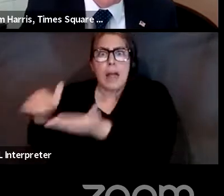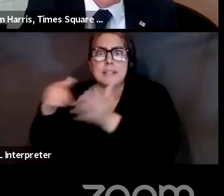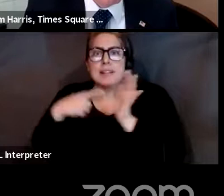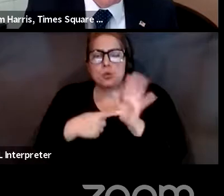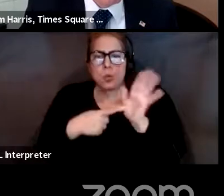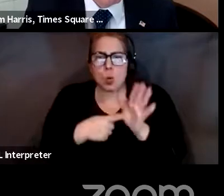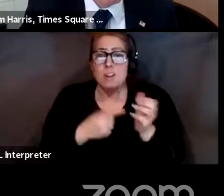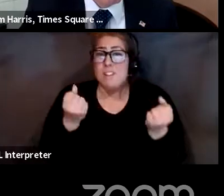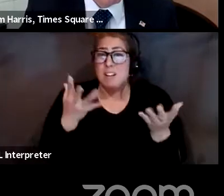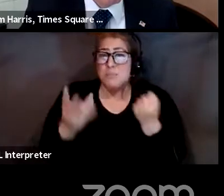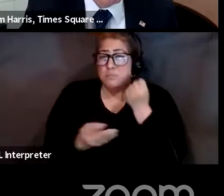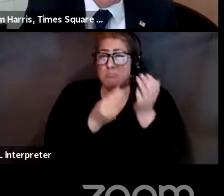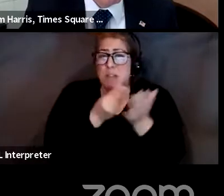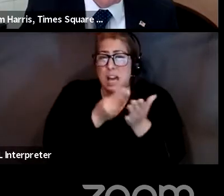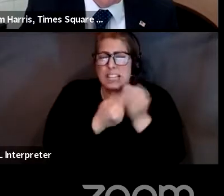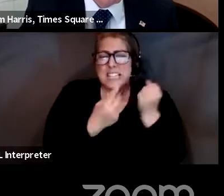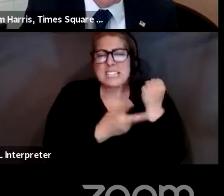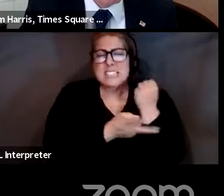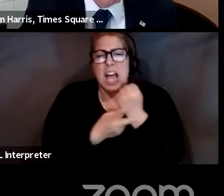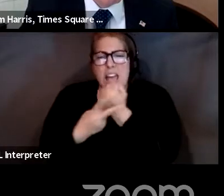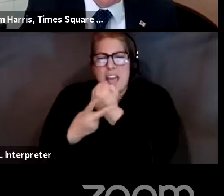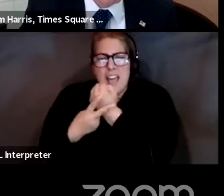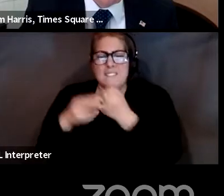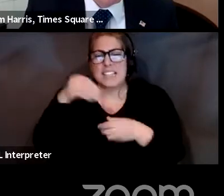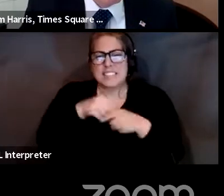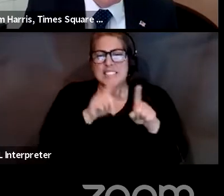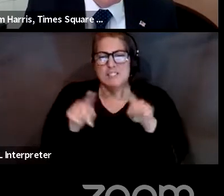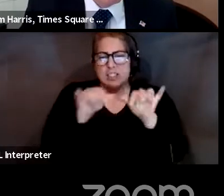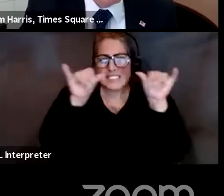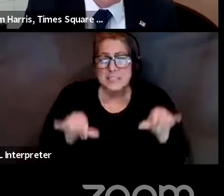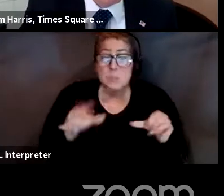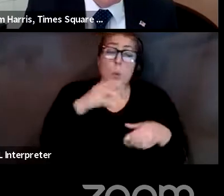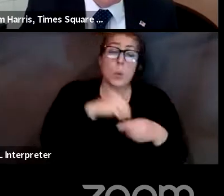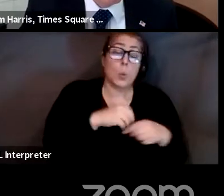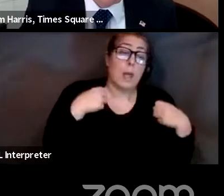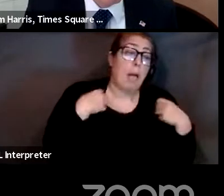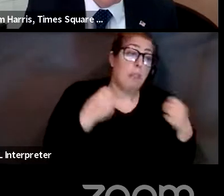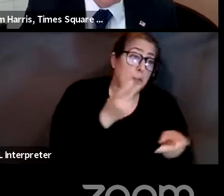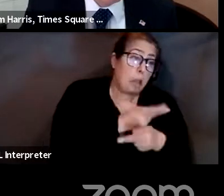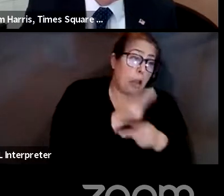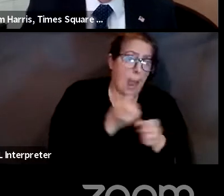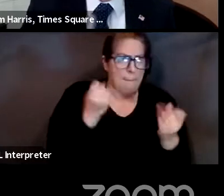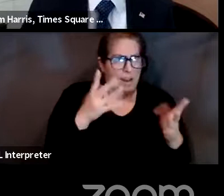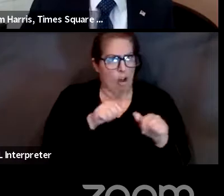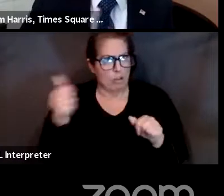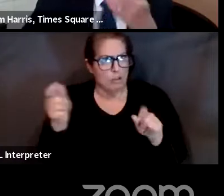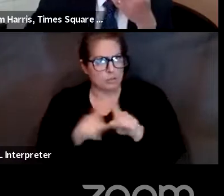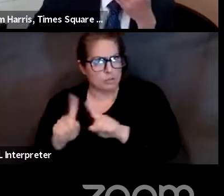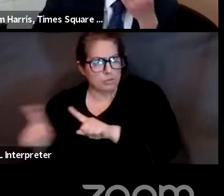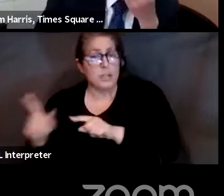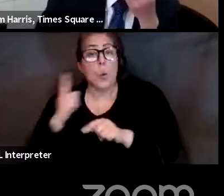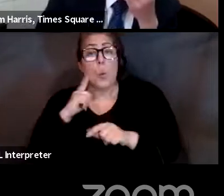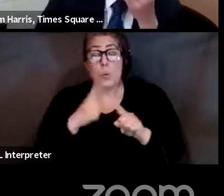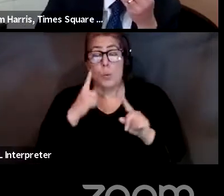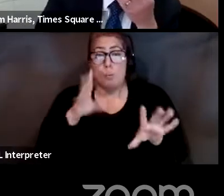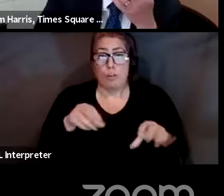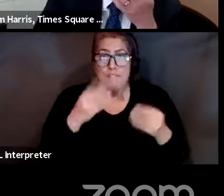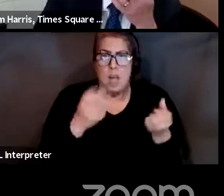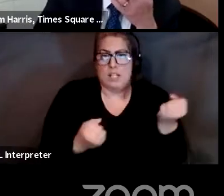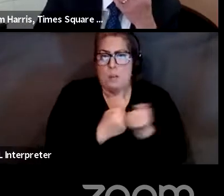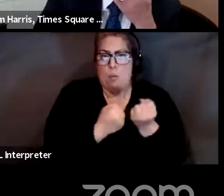of money that is saved across various systems, including healthcare and many others, when you house somebody in supportive